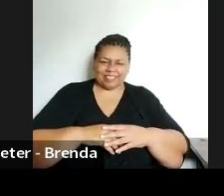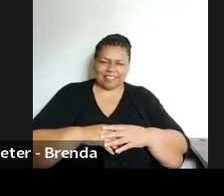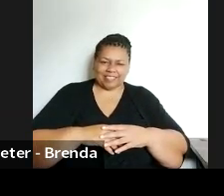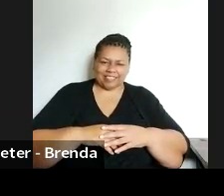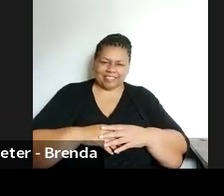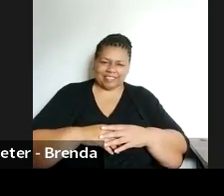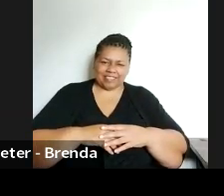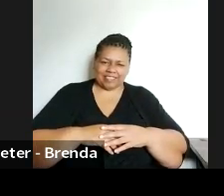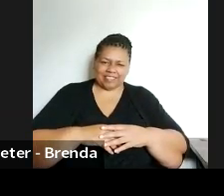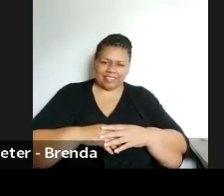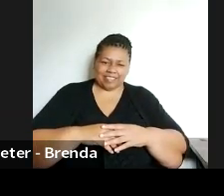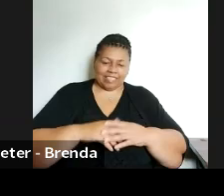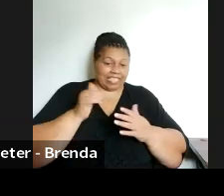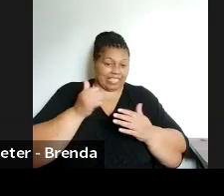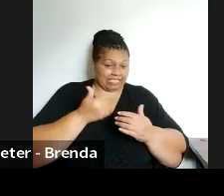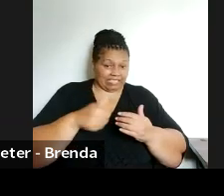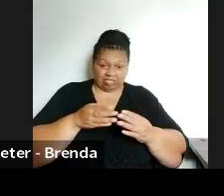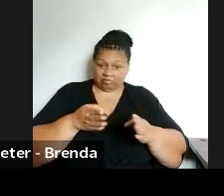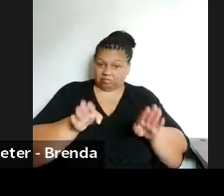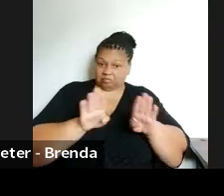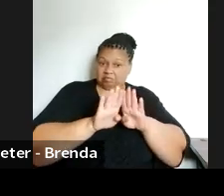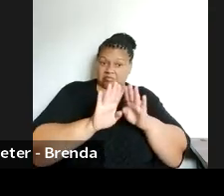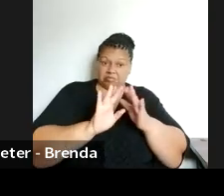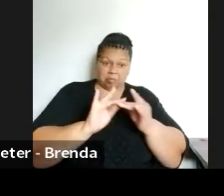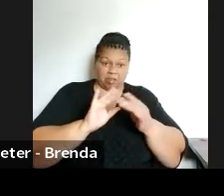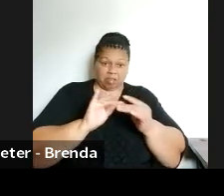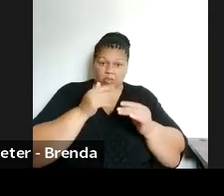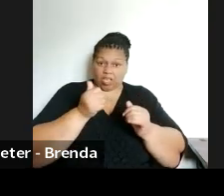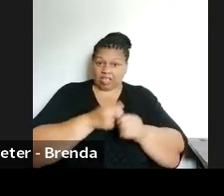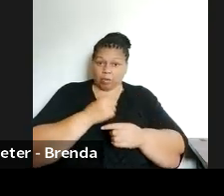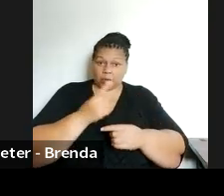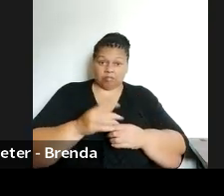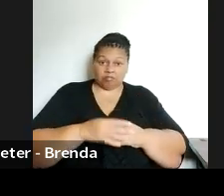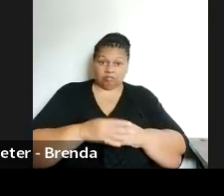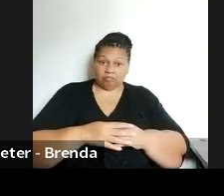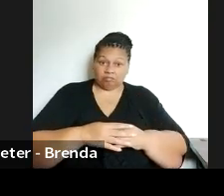So any closing remarks for everyone?